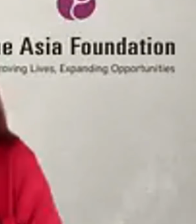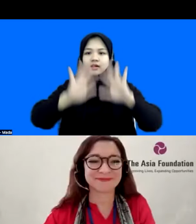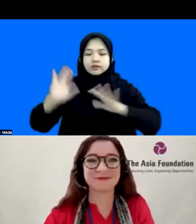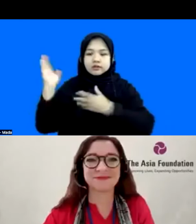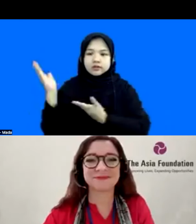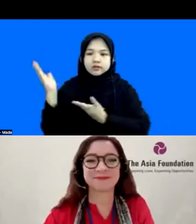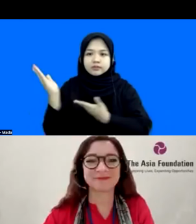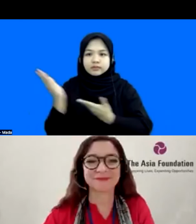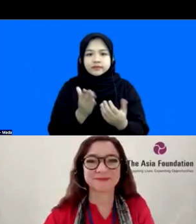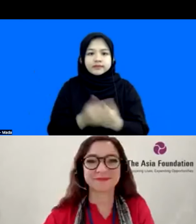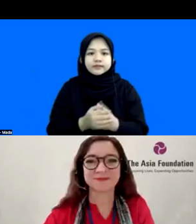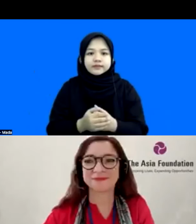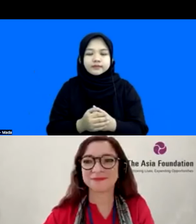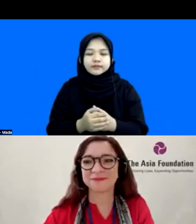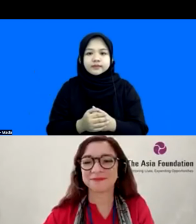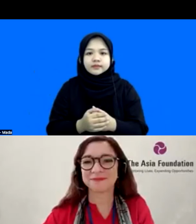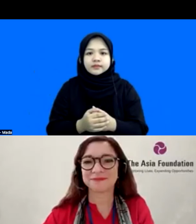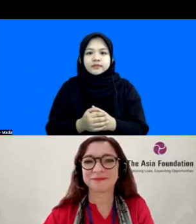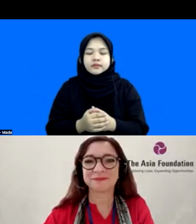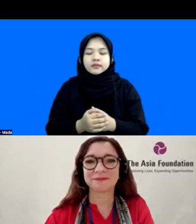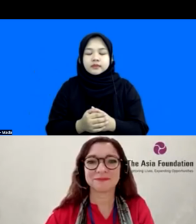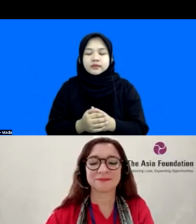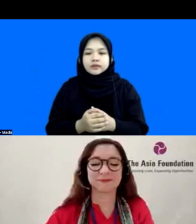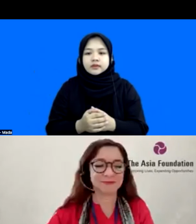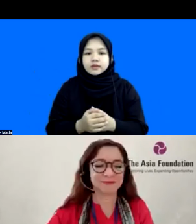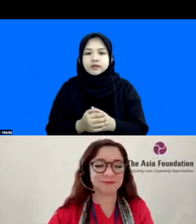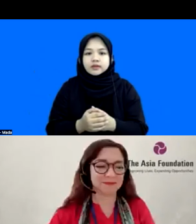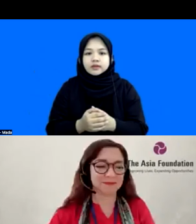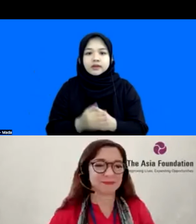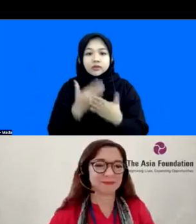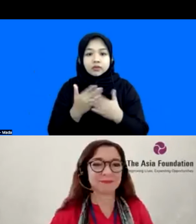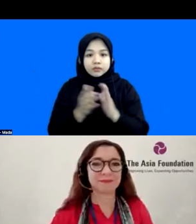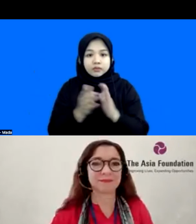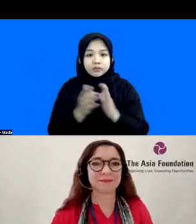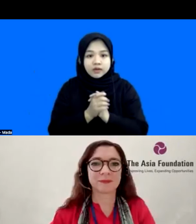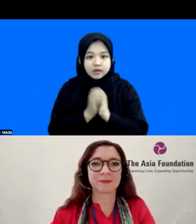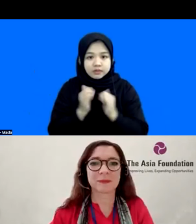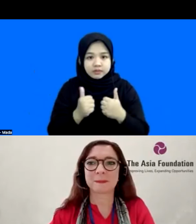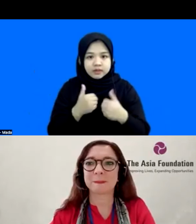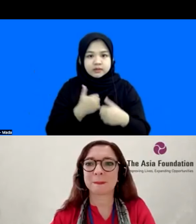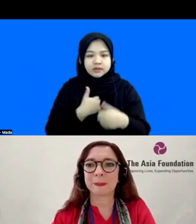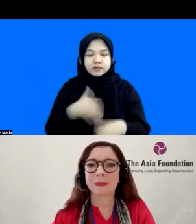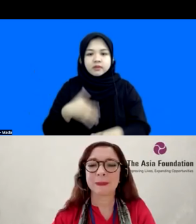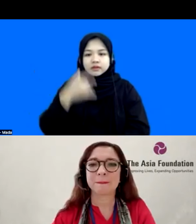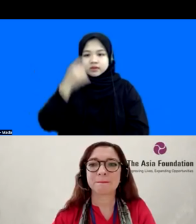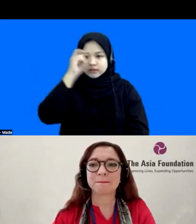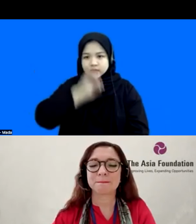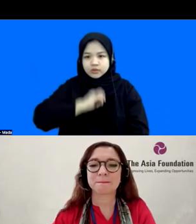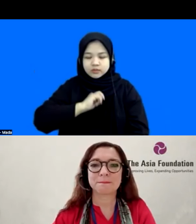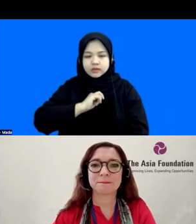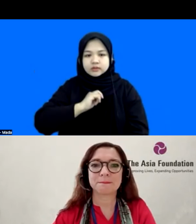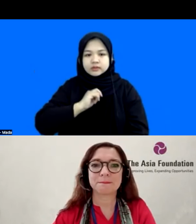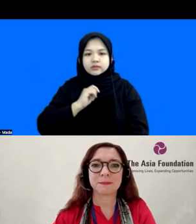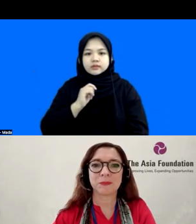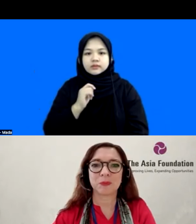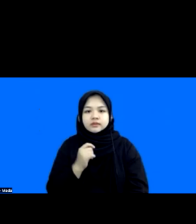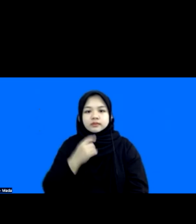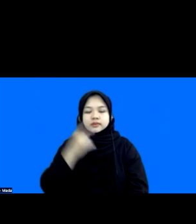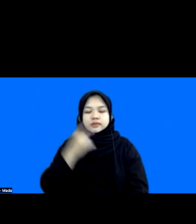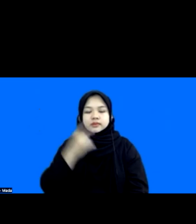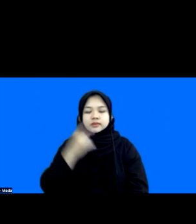kind introduction. My great honor and pleasure to be here while sharing